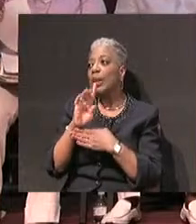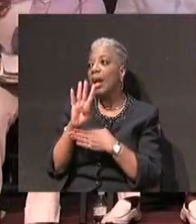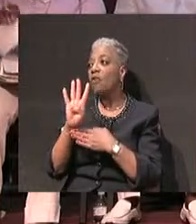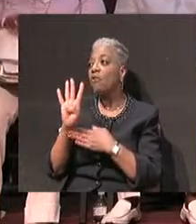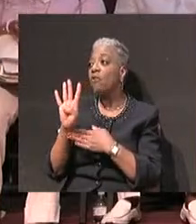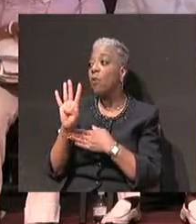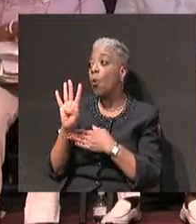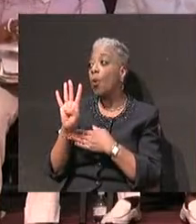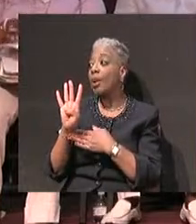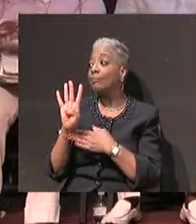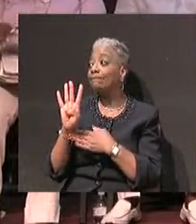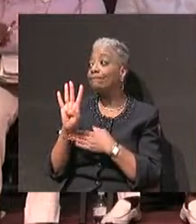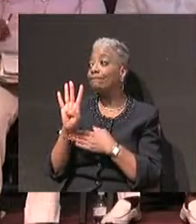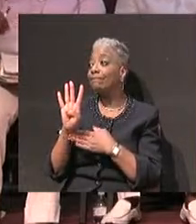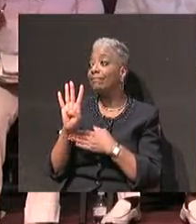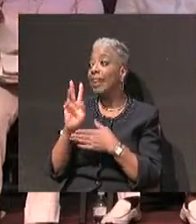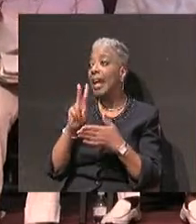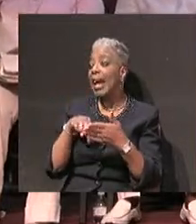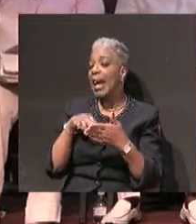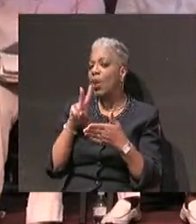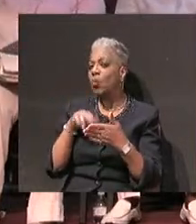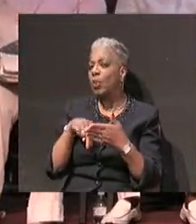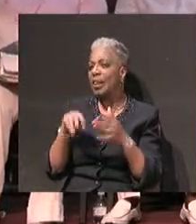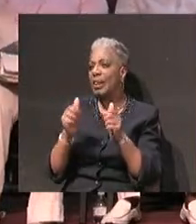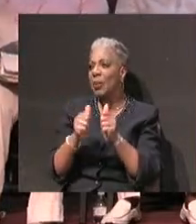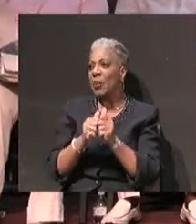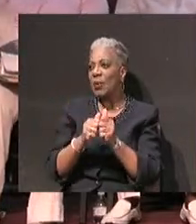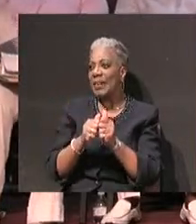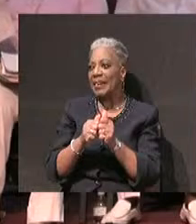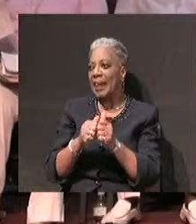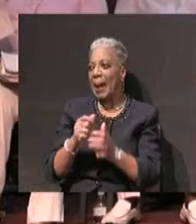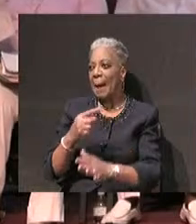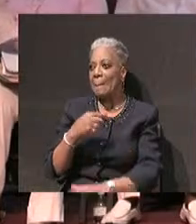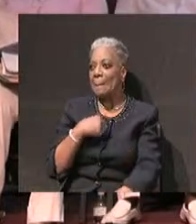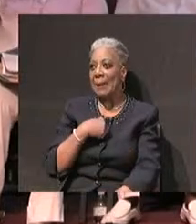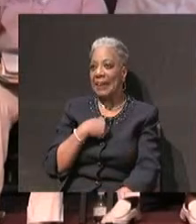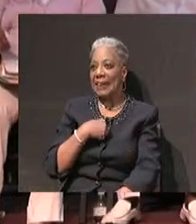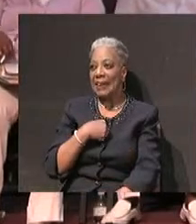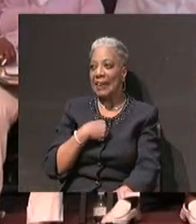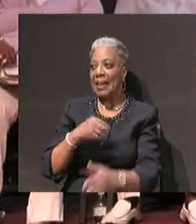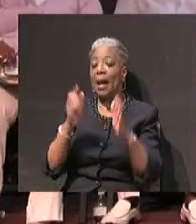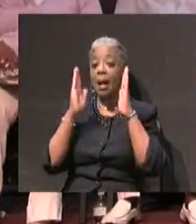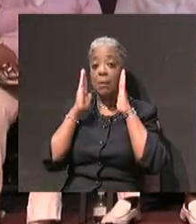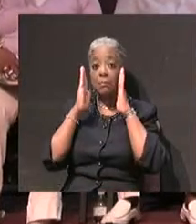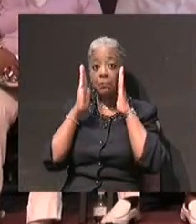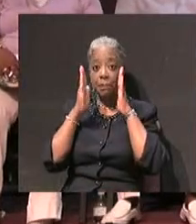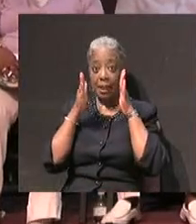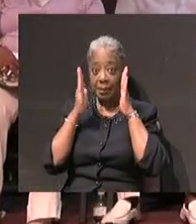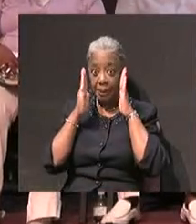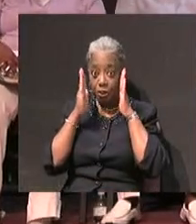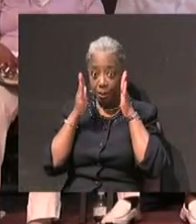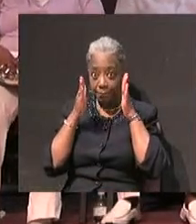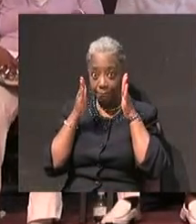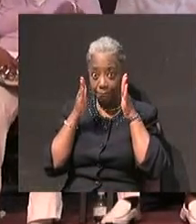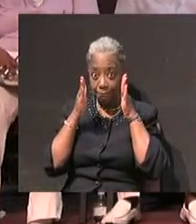And read it with me. I mean, you don't have to read it aloud, but just really pay attention to this, all right?